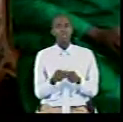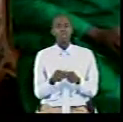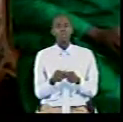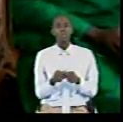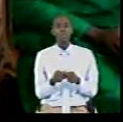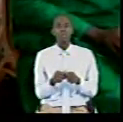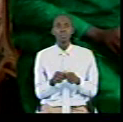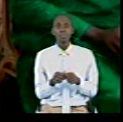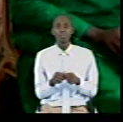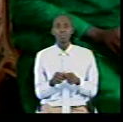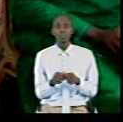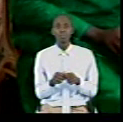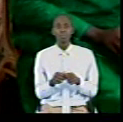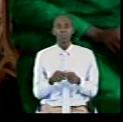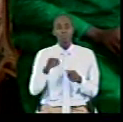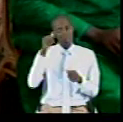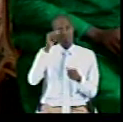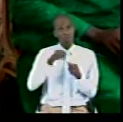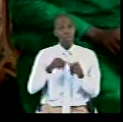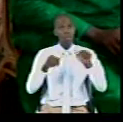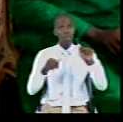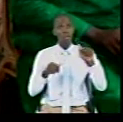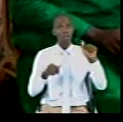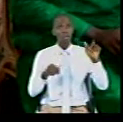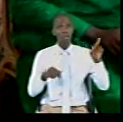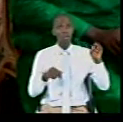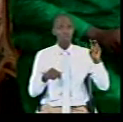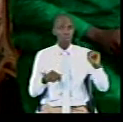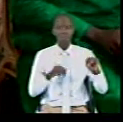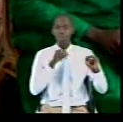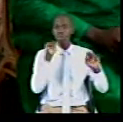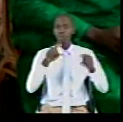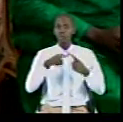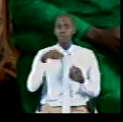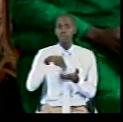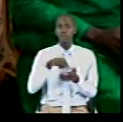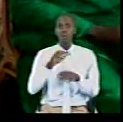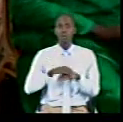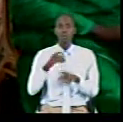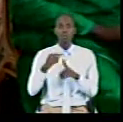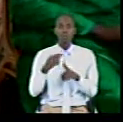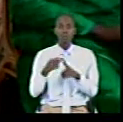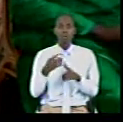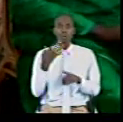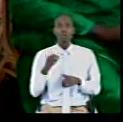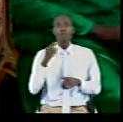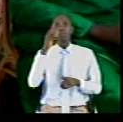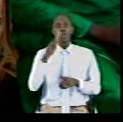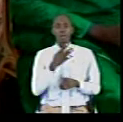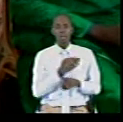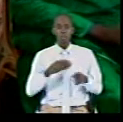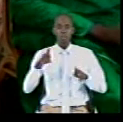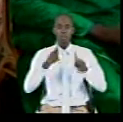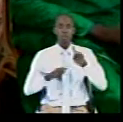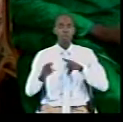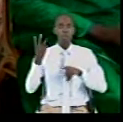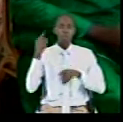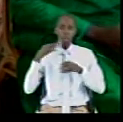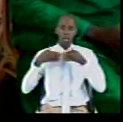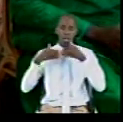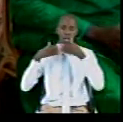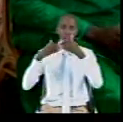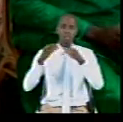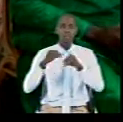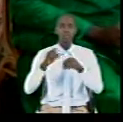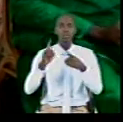You remember Aaron? He didn't stand on the word, and the people were led into idolatry.